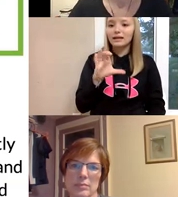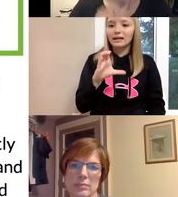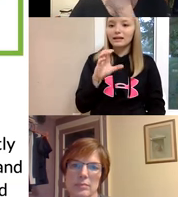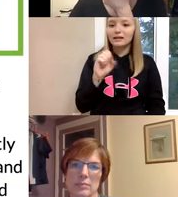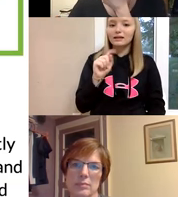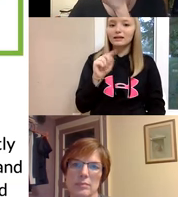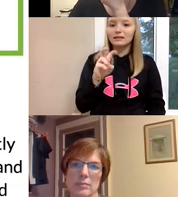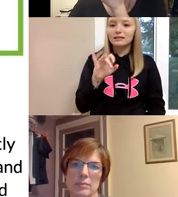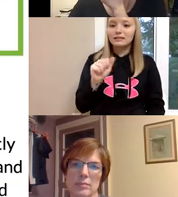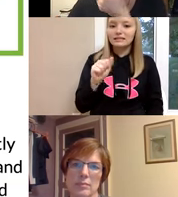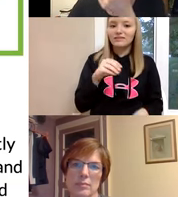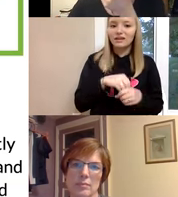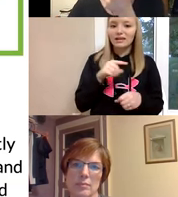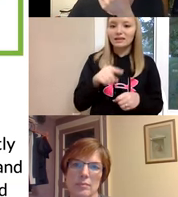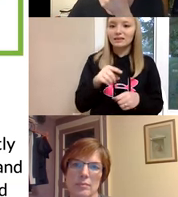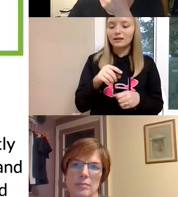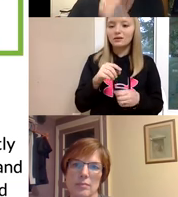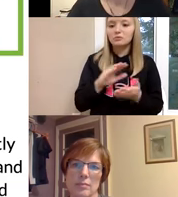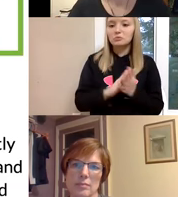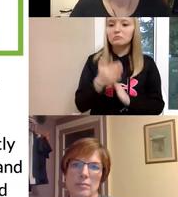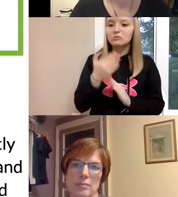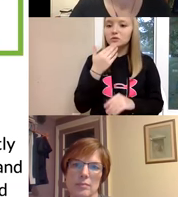sweet. So in your home, you do you, boo.